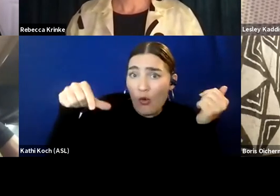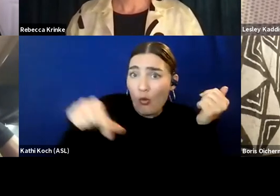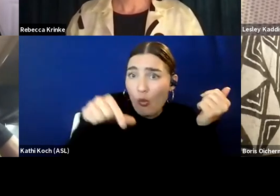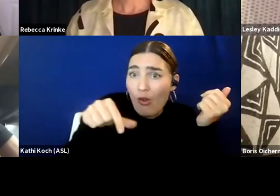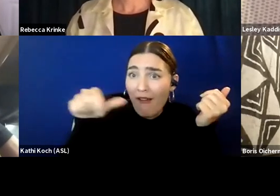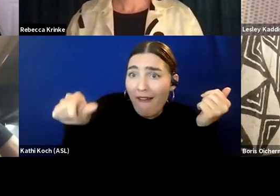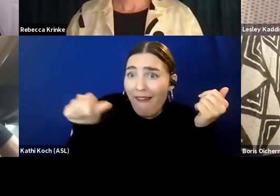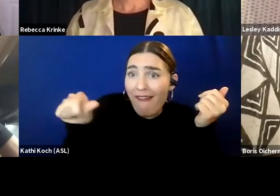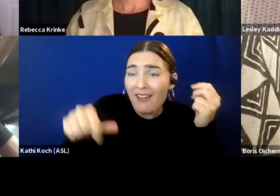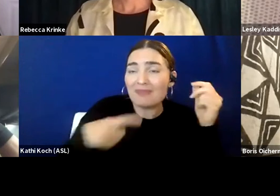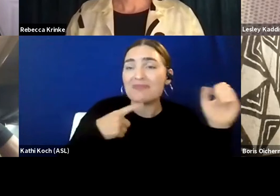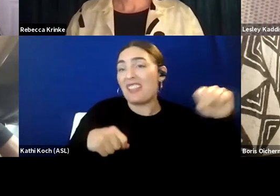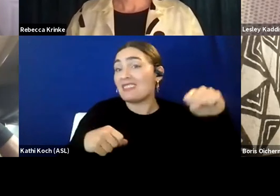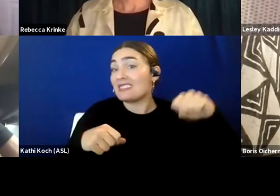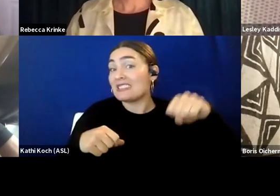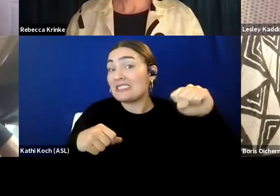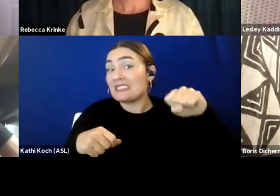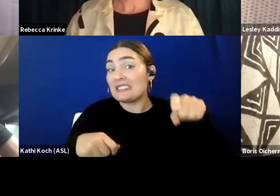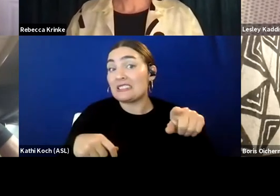Yes. Yeah.